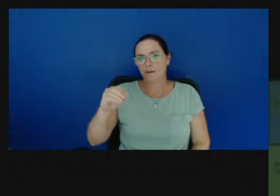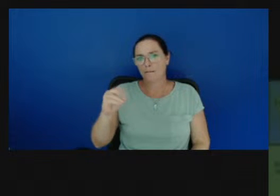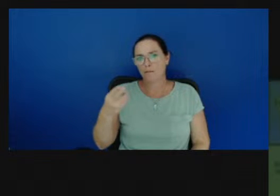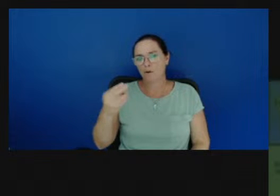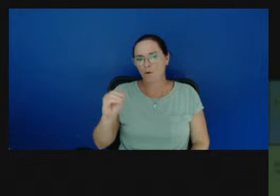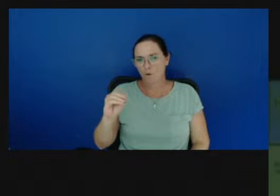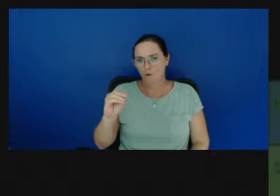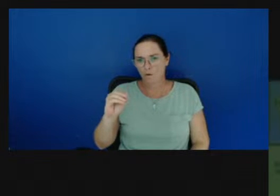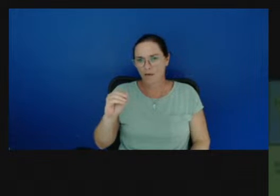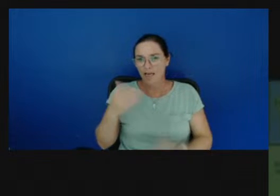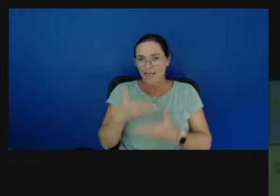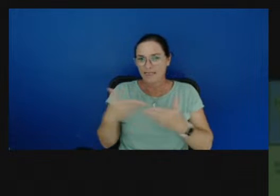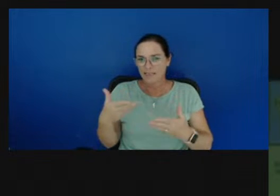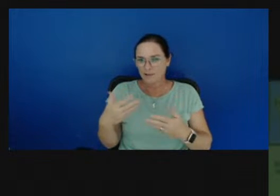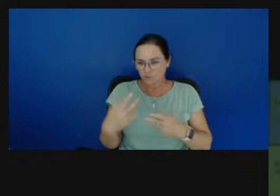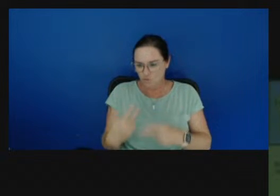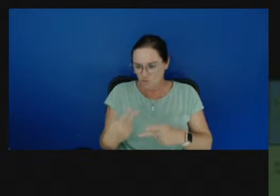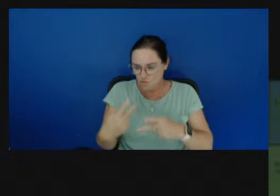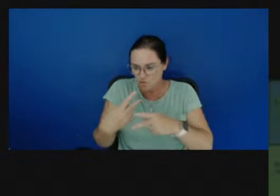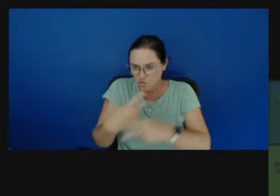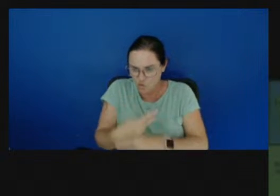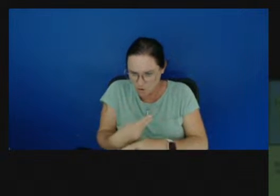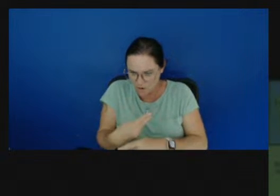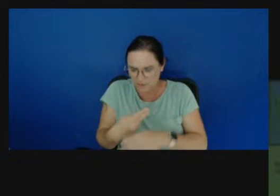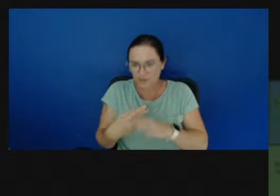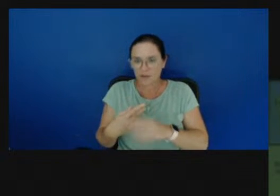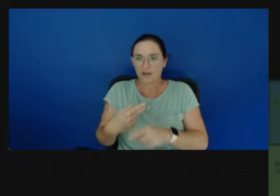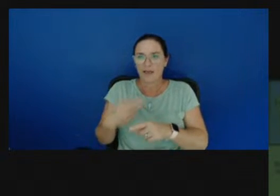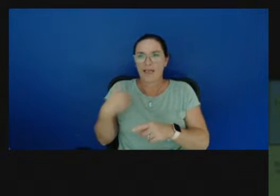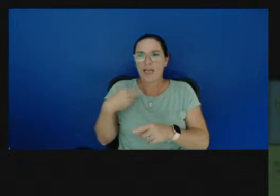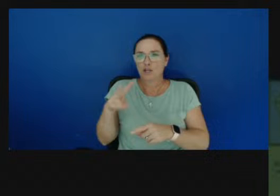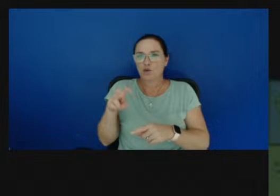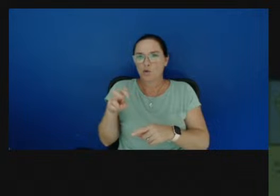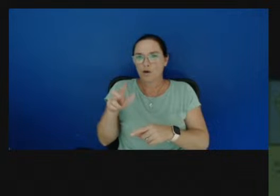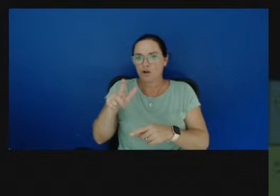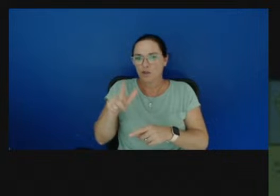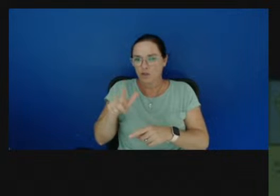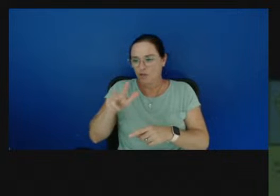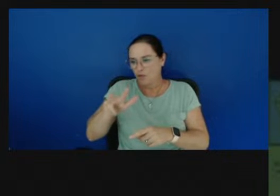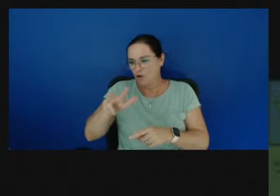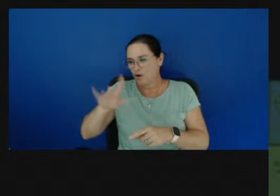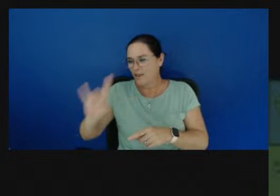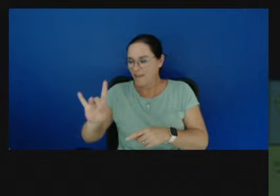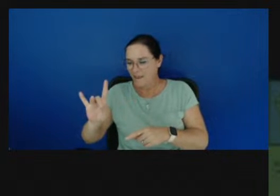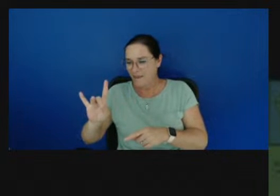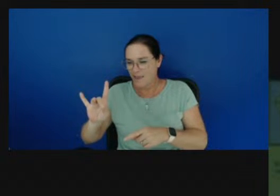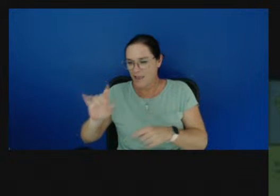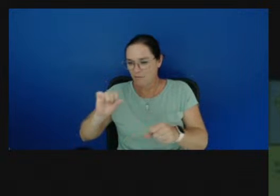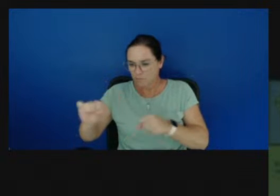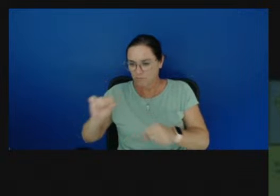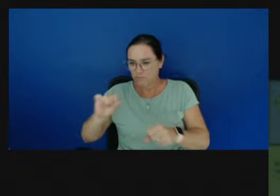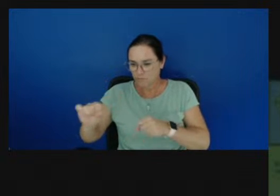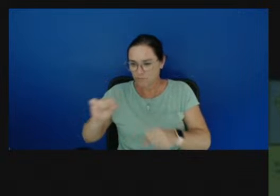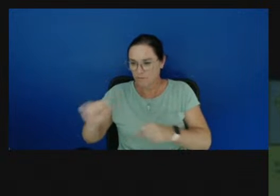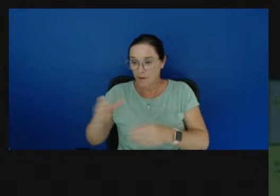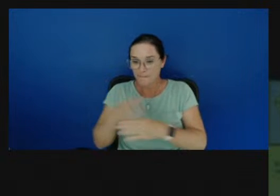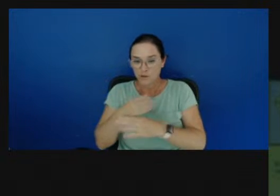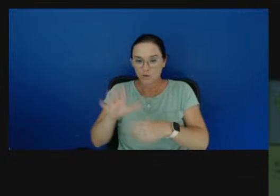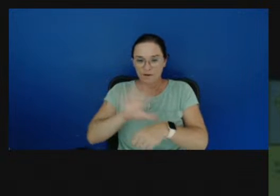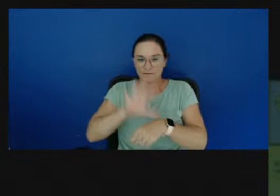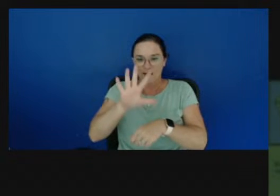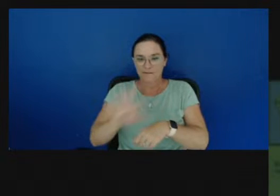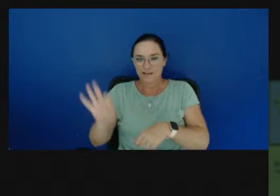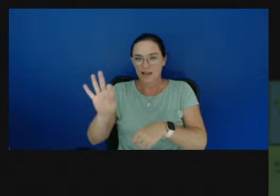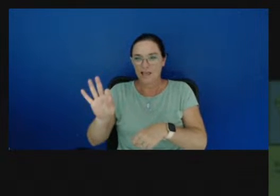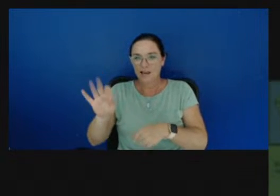worse. A resident living near the railroad quarry counted 238 shocks between 5 and 9 p.m. when he gave up counting